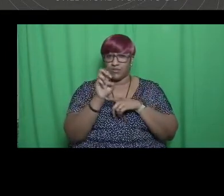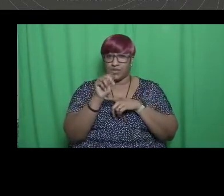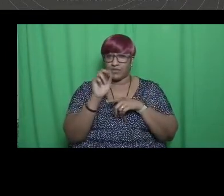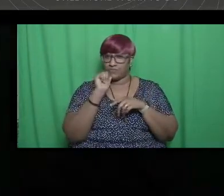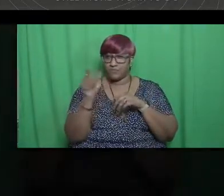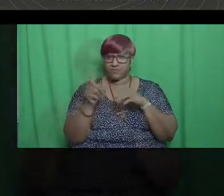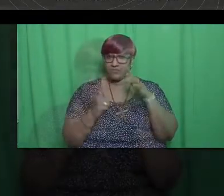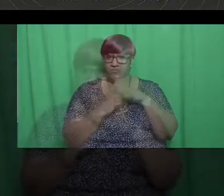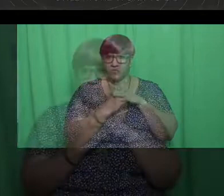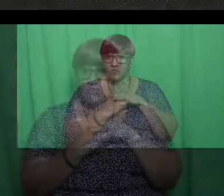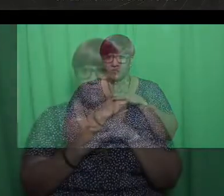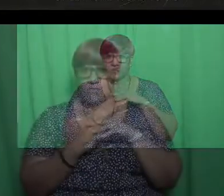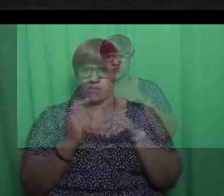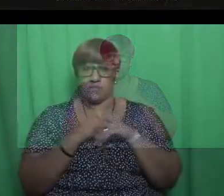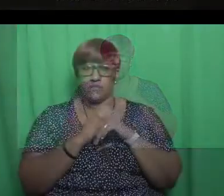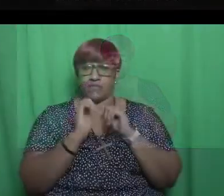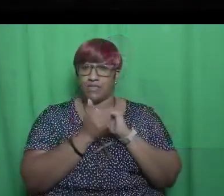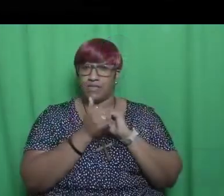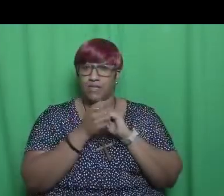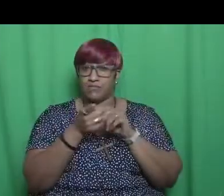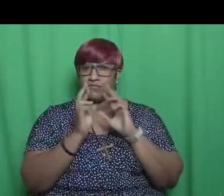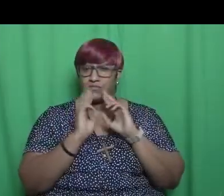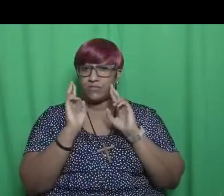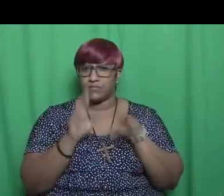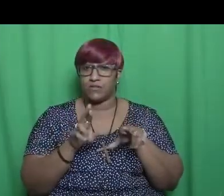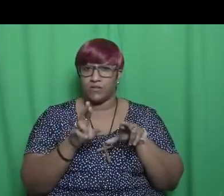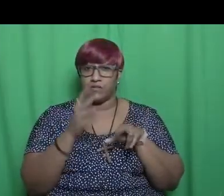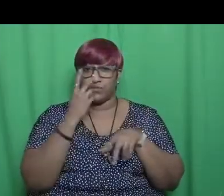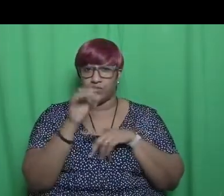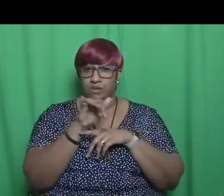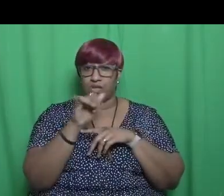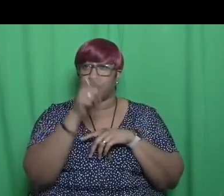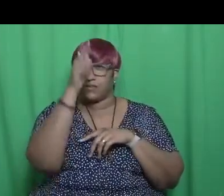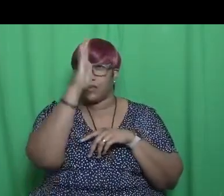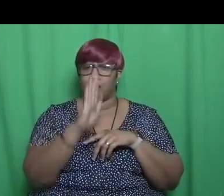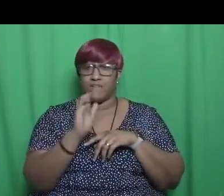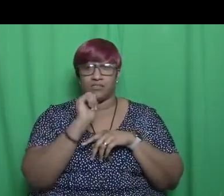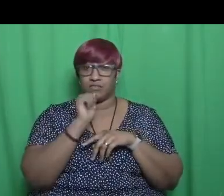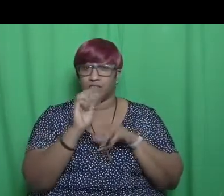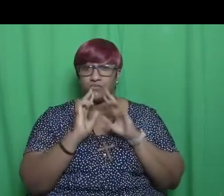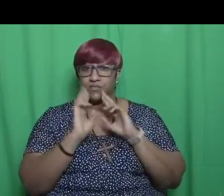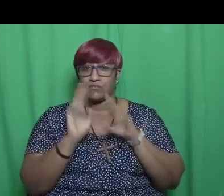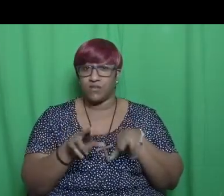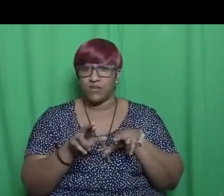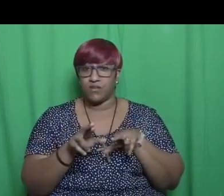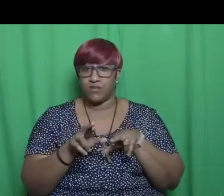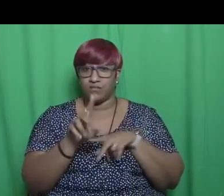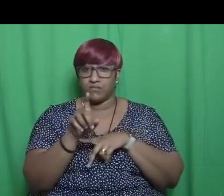through. But how do you respond when it looks like God didn't come through?